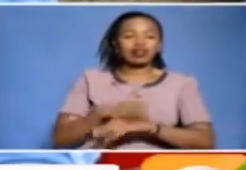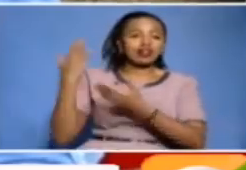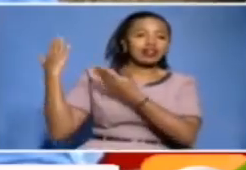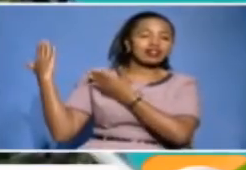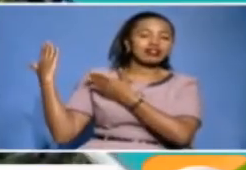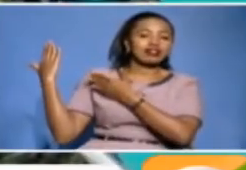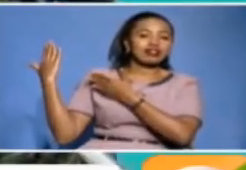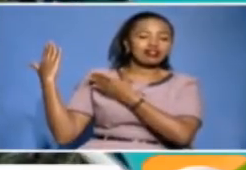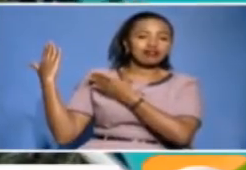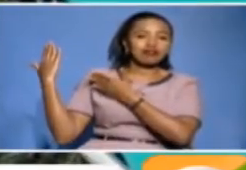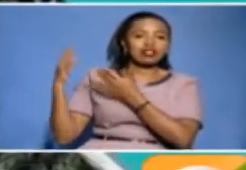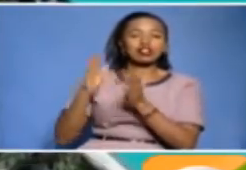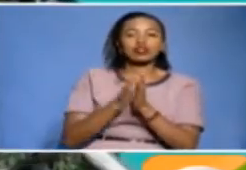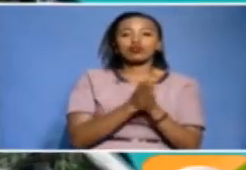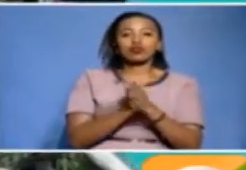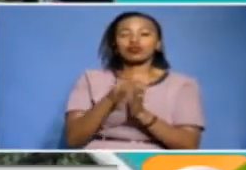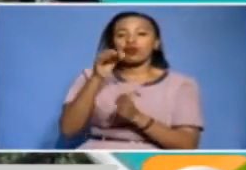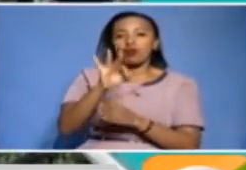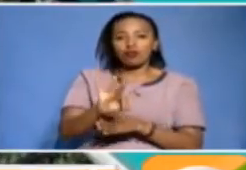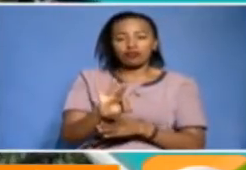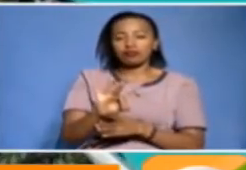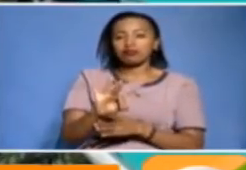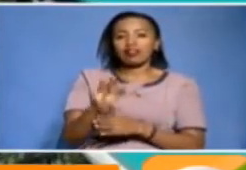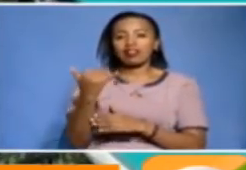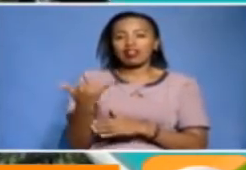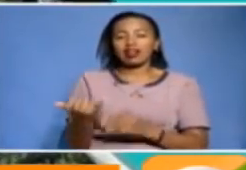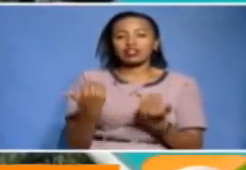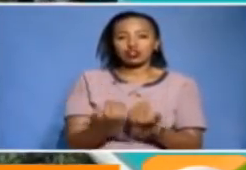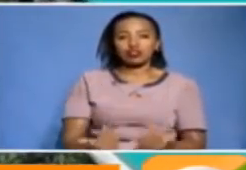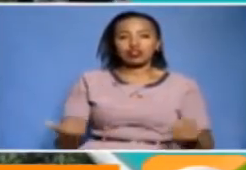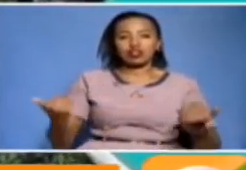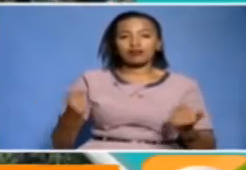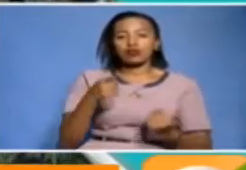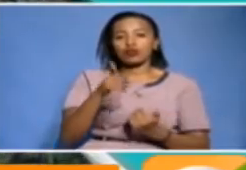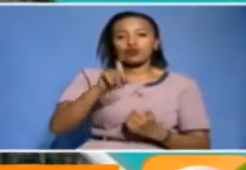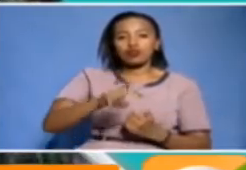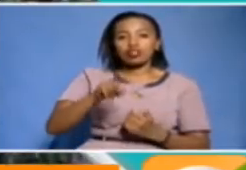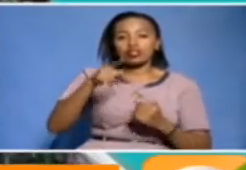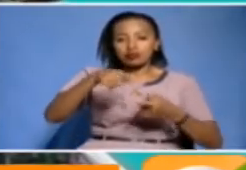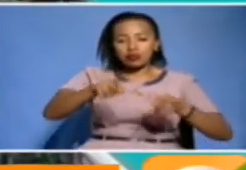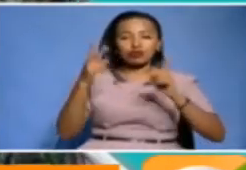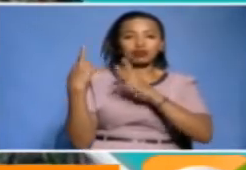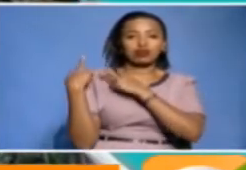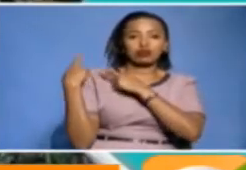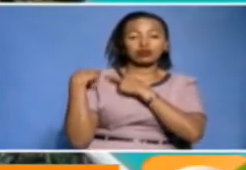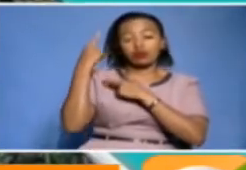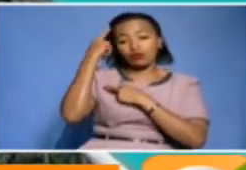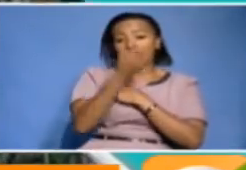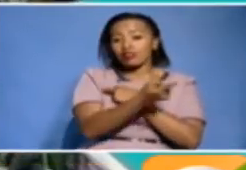young children, right, in these discotheques. You need to take responsibility for these children.